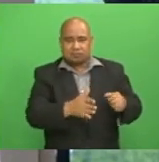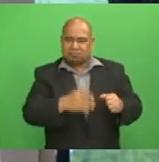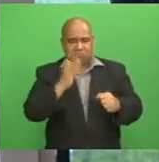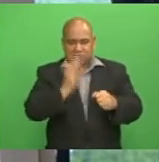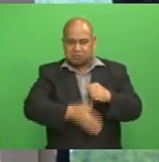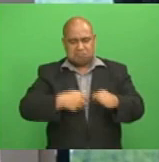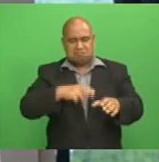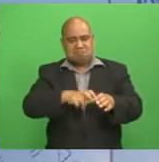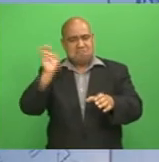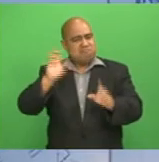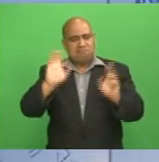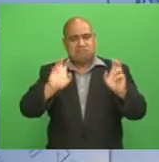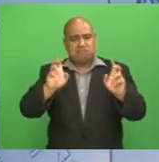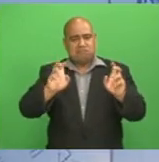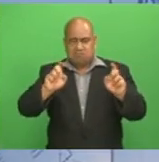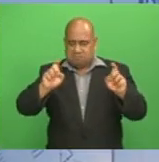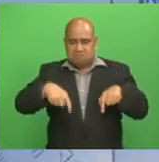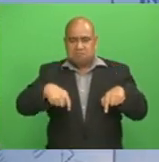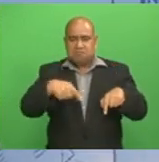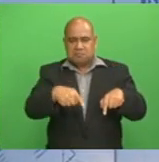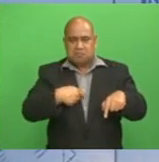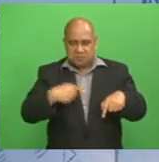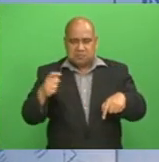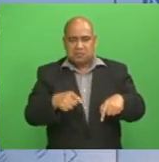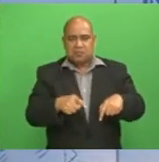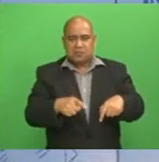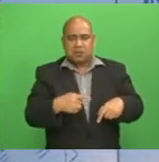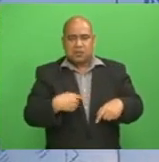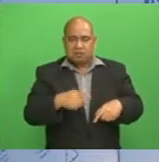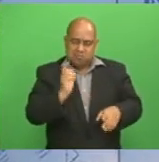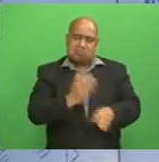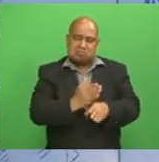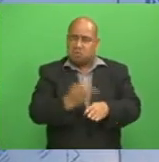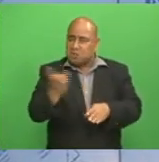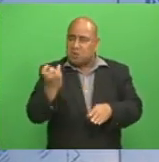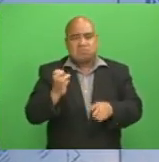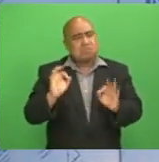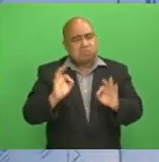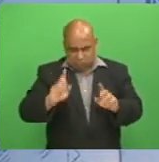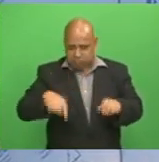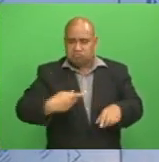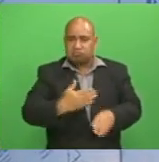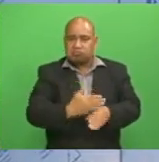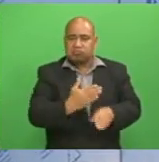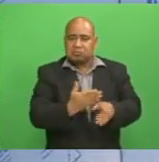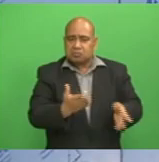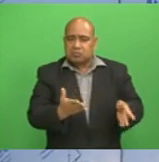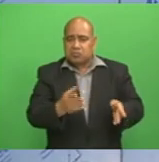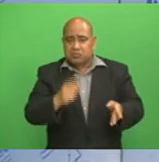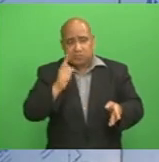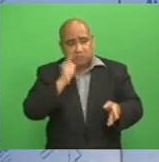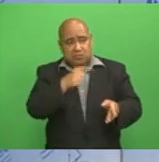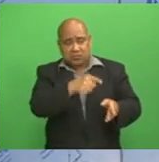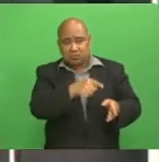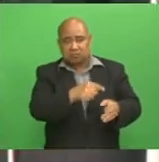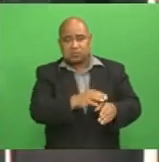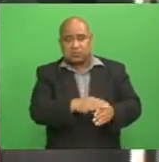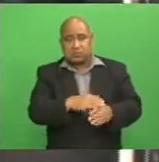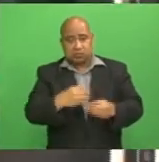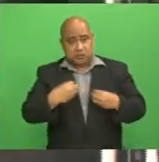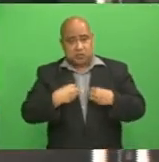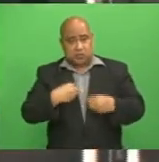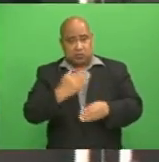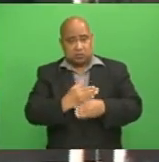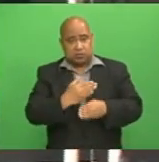cut anyone's wages. We just continued as normal. Because in this industry, it is very